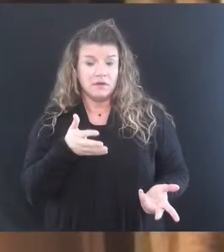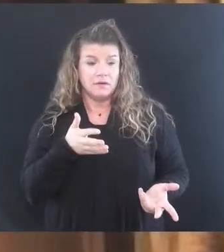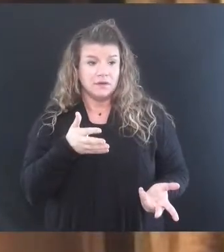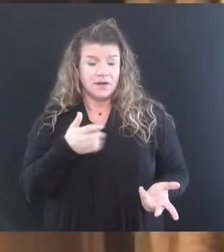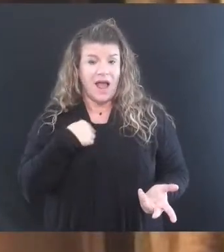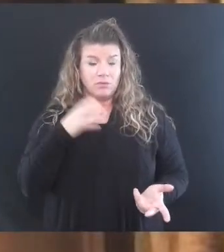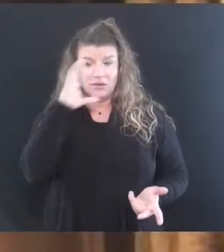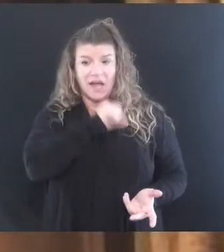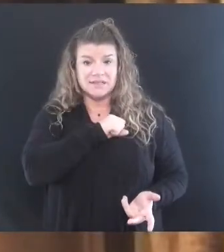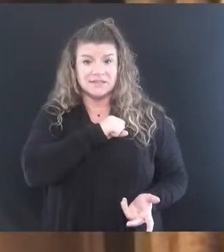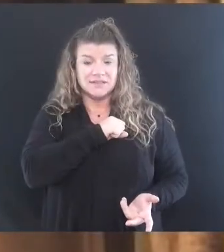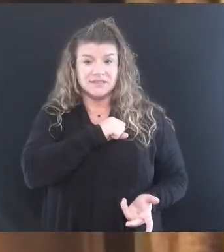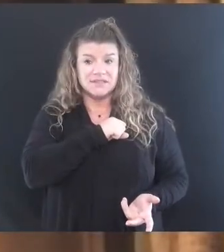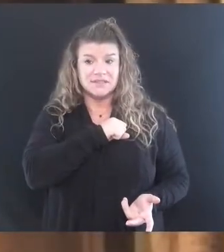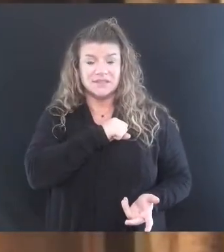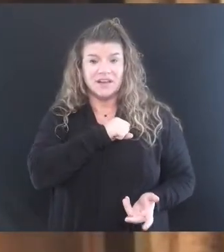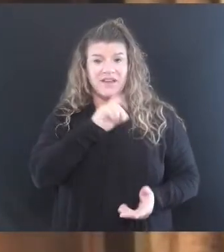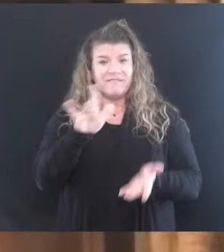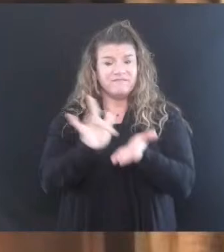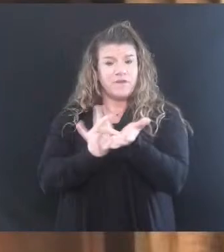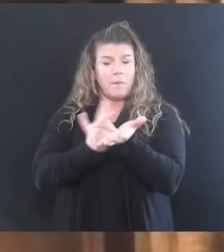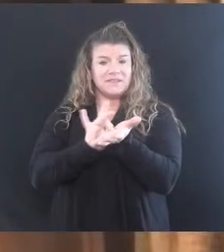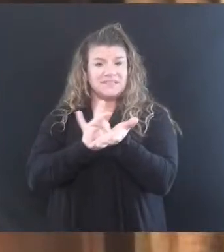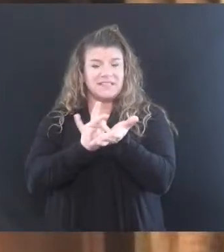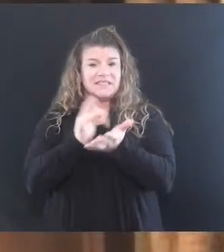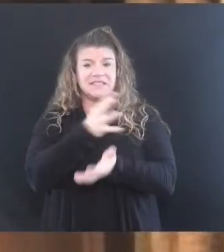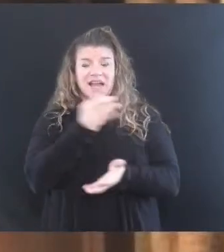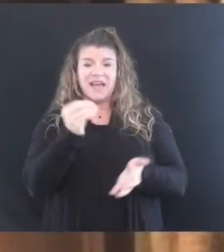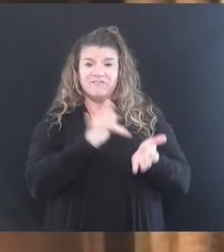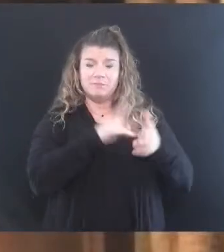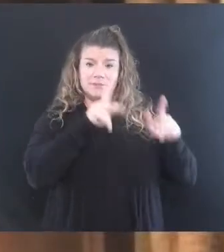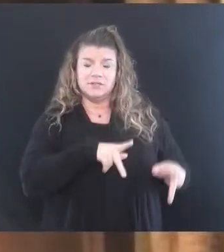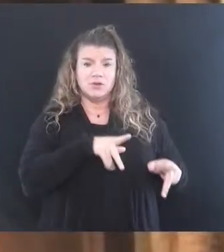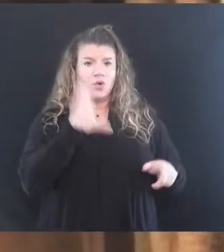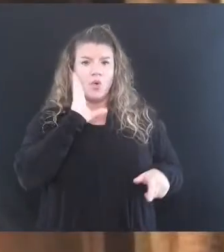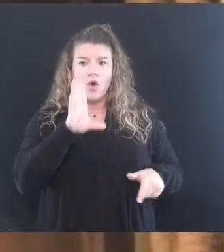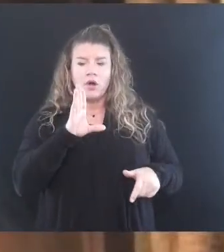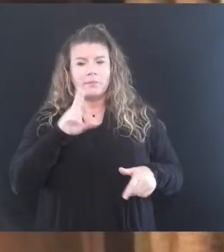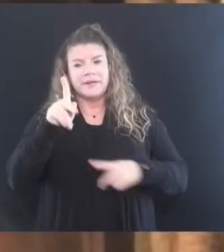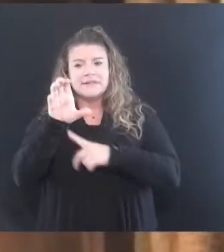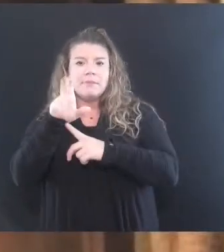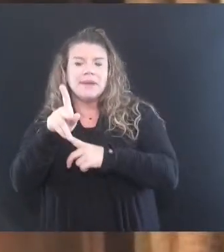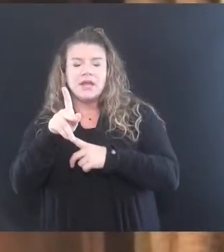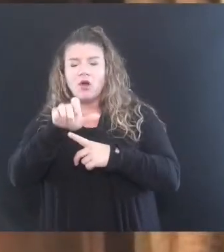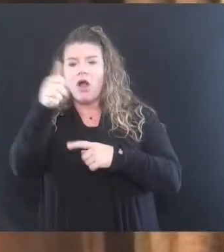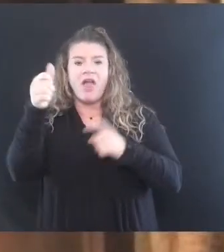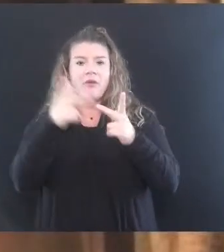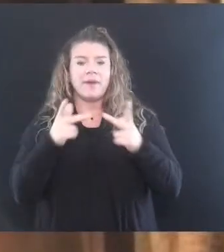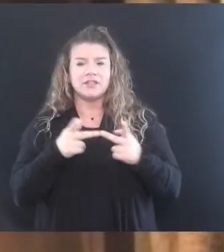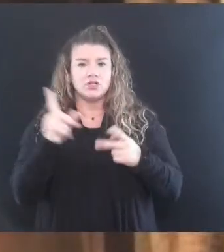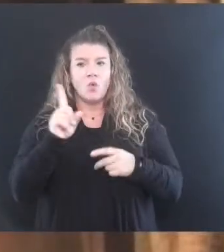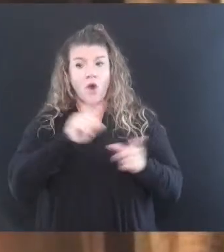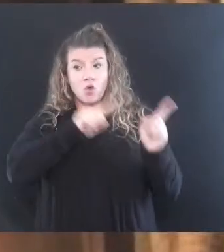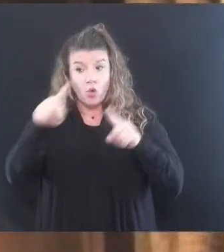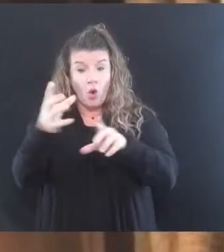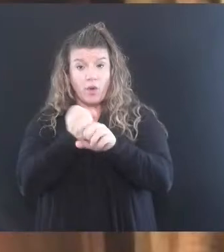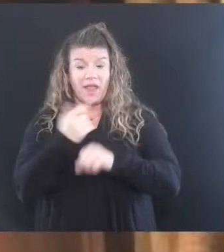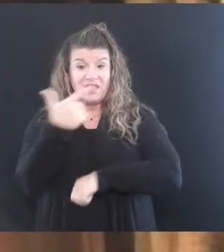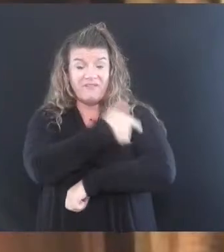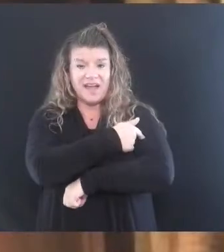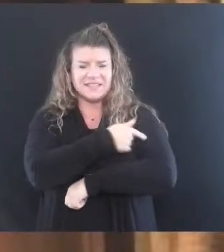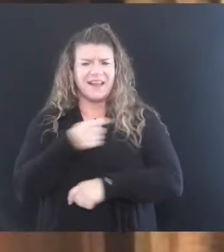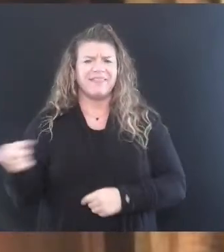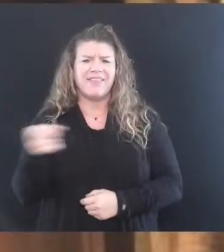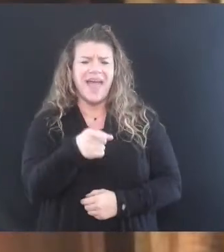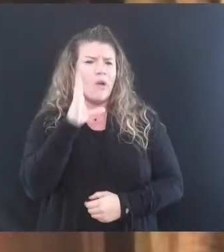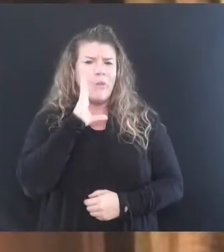would anticipate that pharmacies and pharmacists or primary care clinics or other places where you get the vaccine